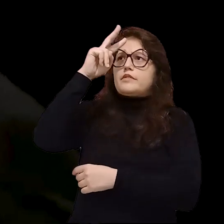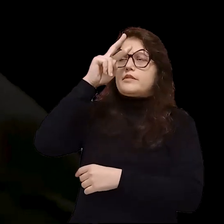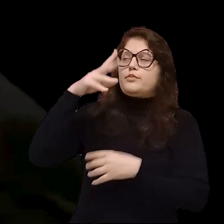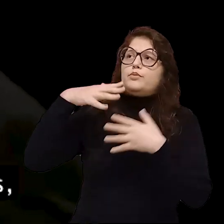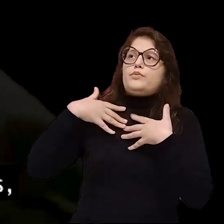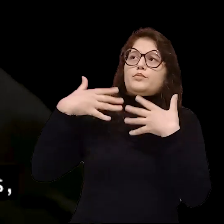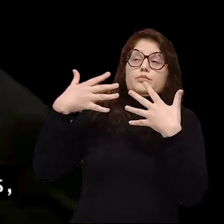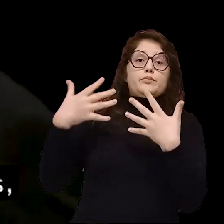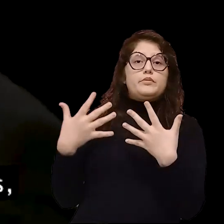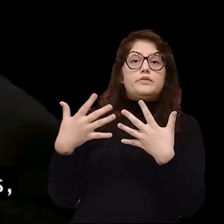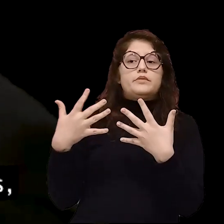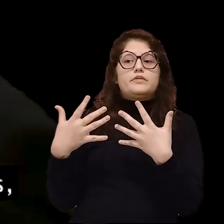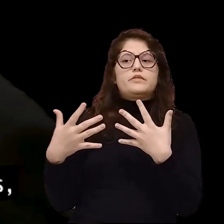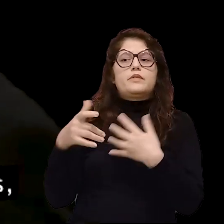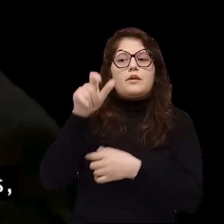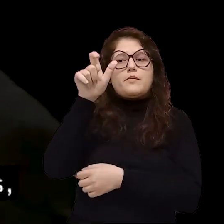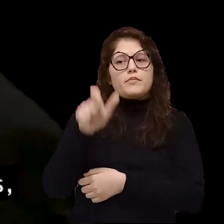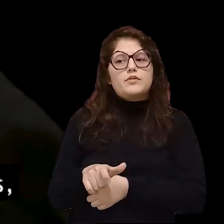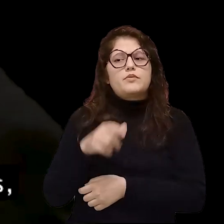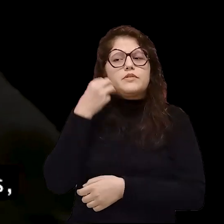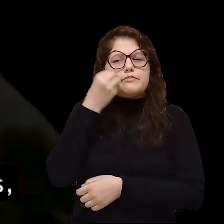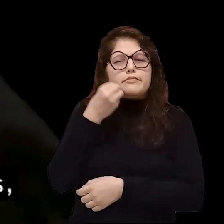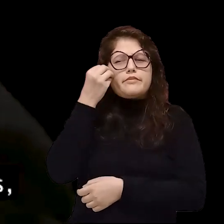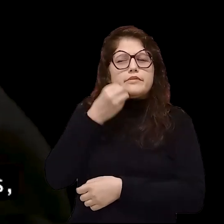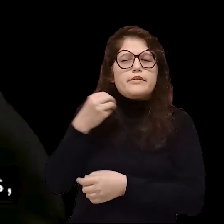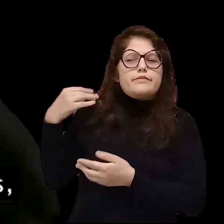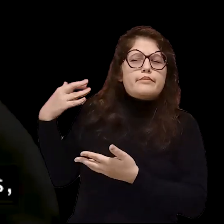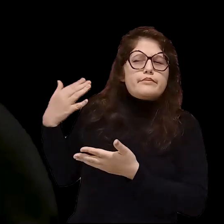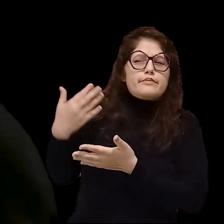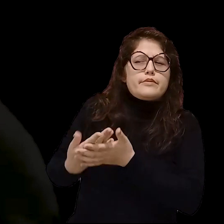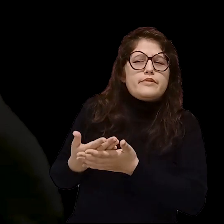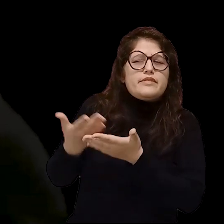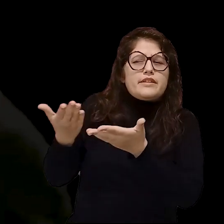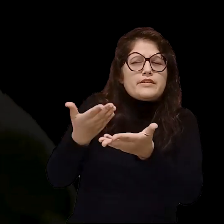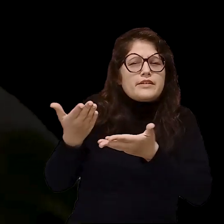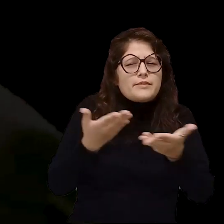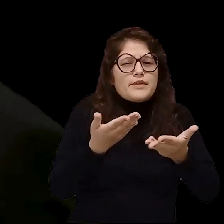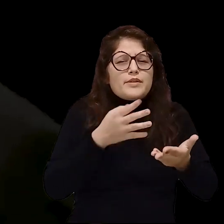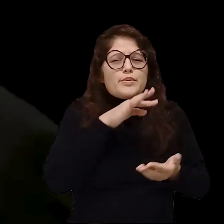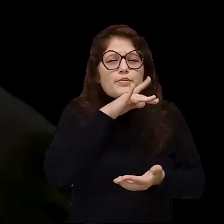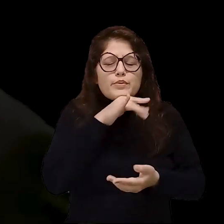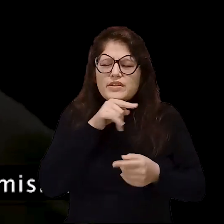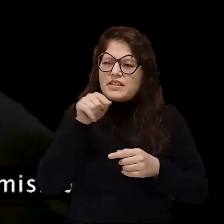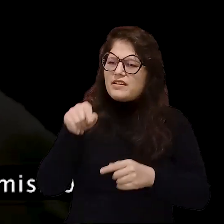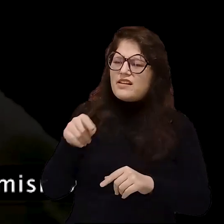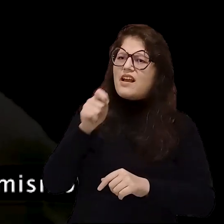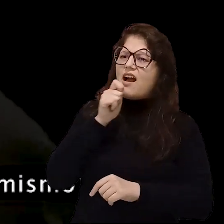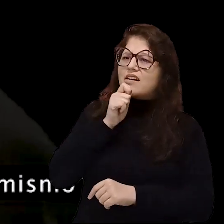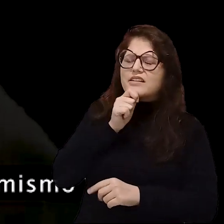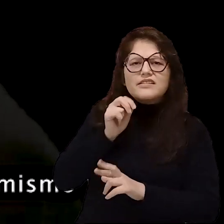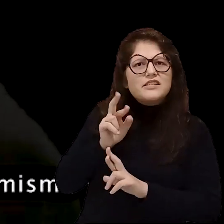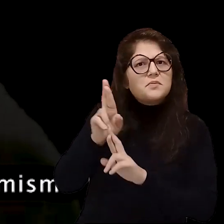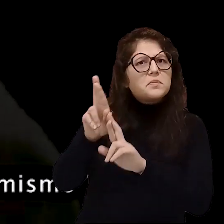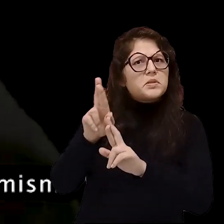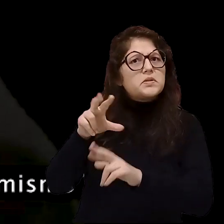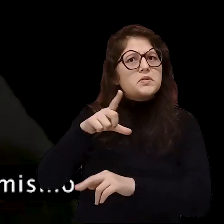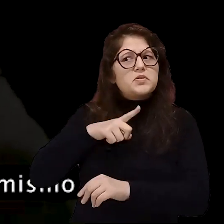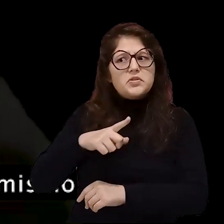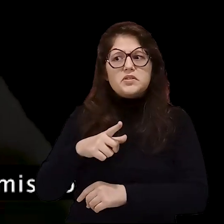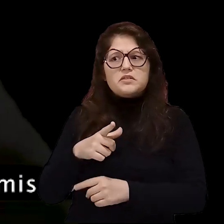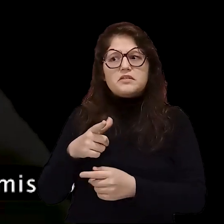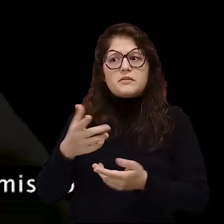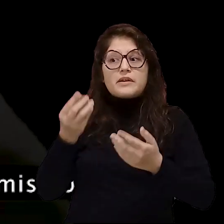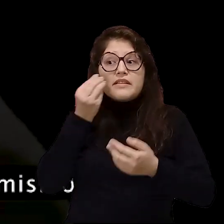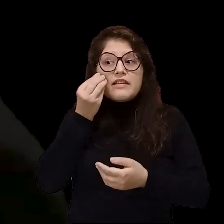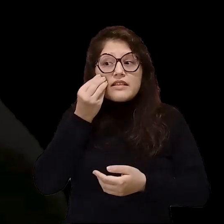think that someone who clearly had so many bad experiences with so many different treatments still had buried in him somewhere